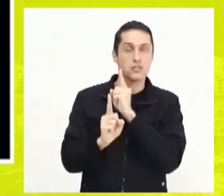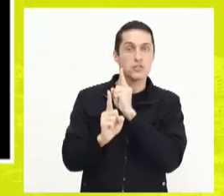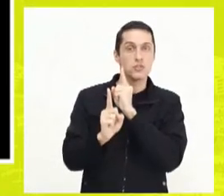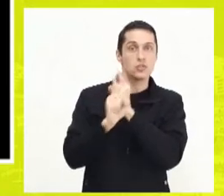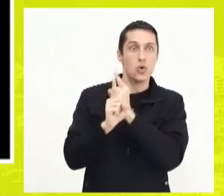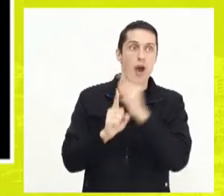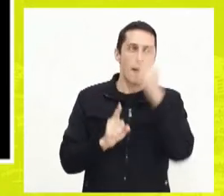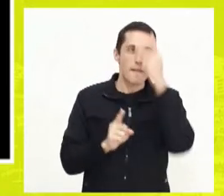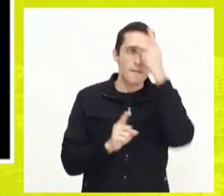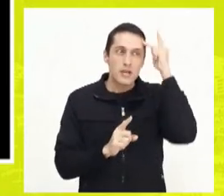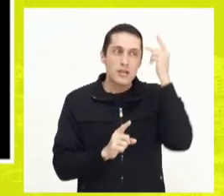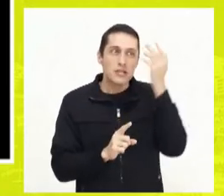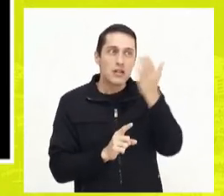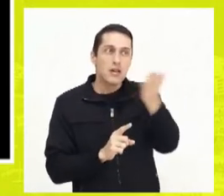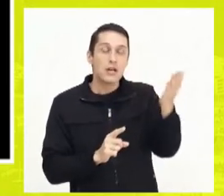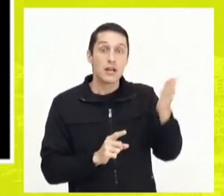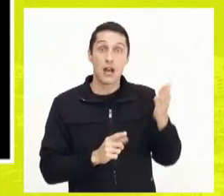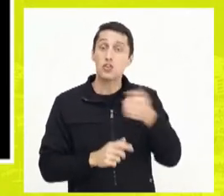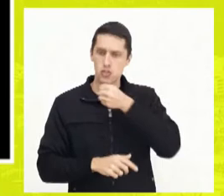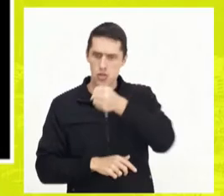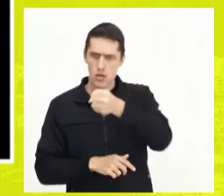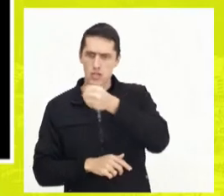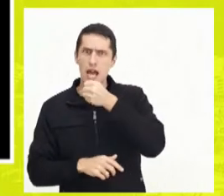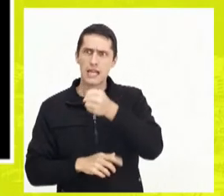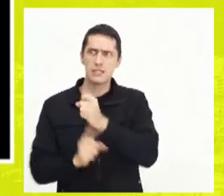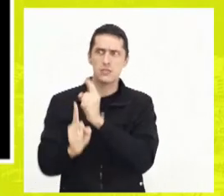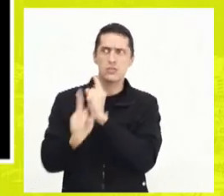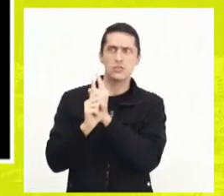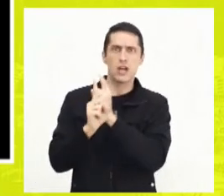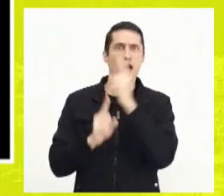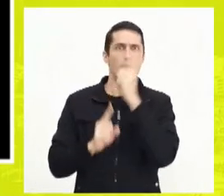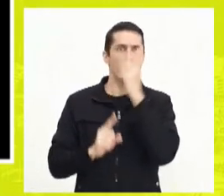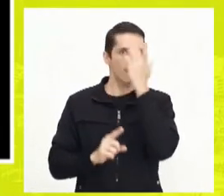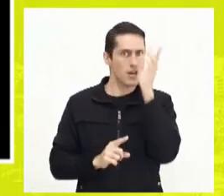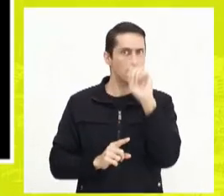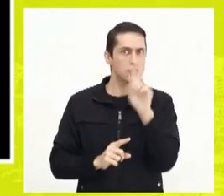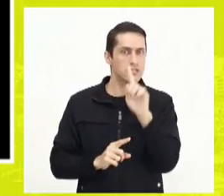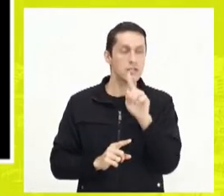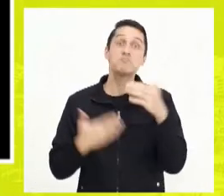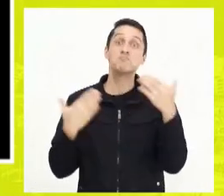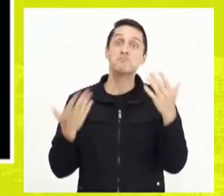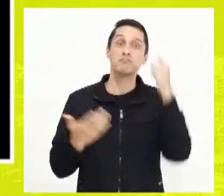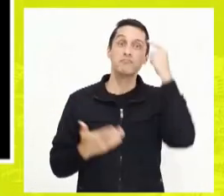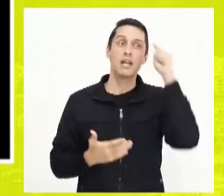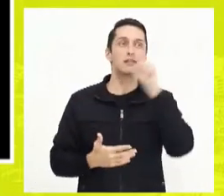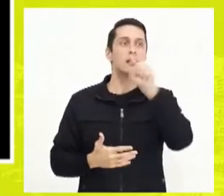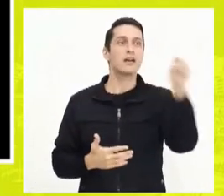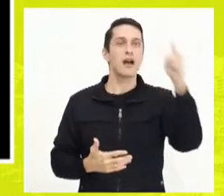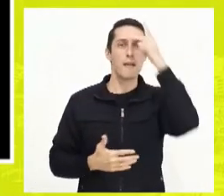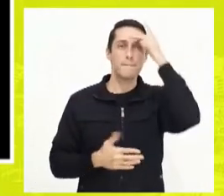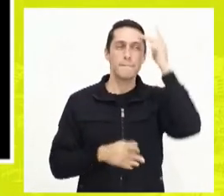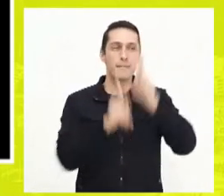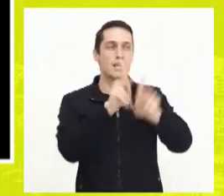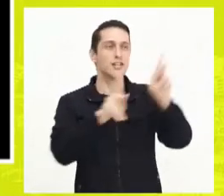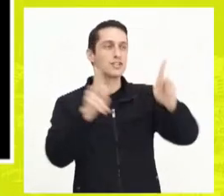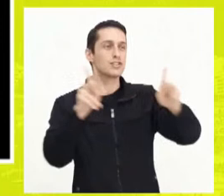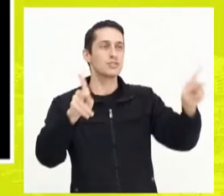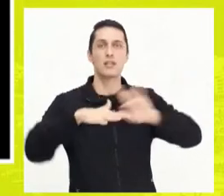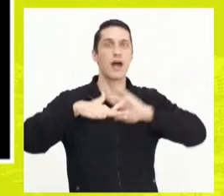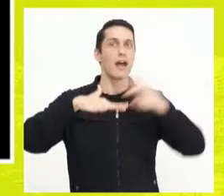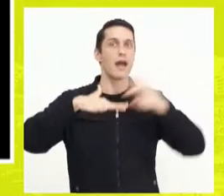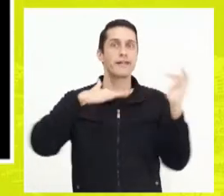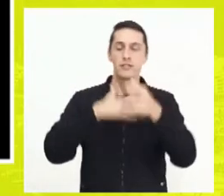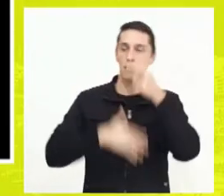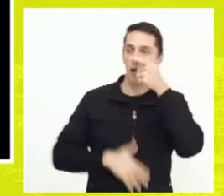hard even impossible if it's hard for even journalists to fact to check facts espec